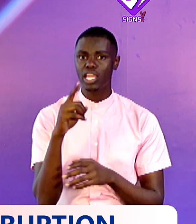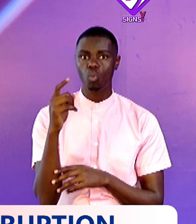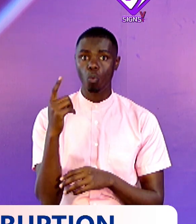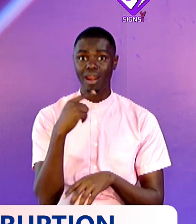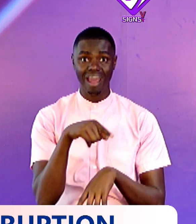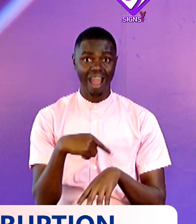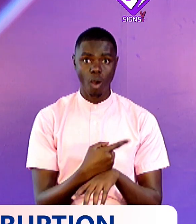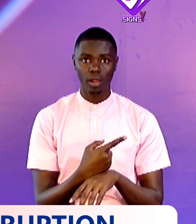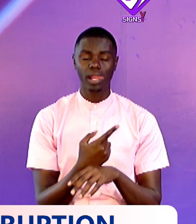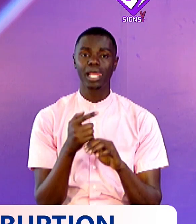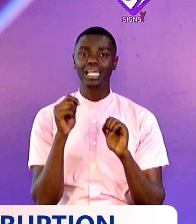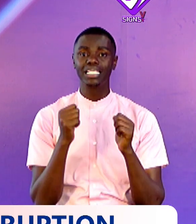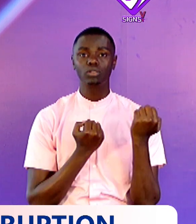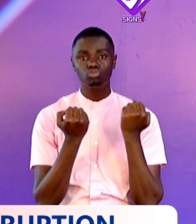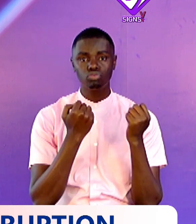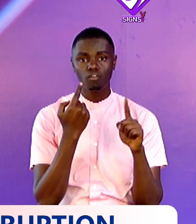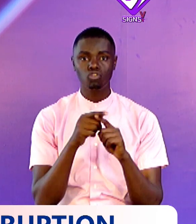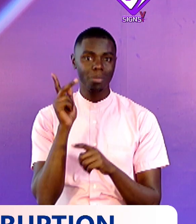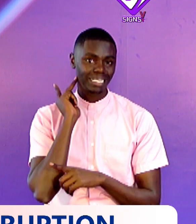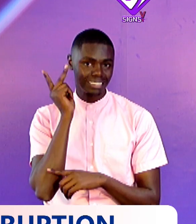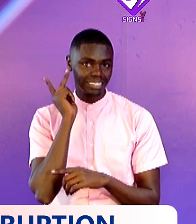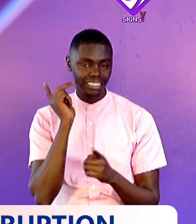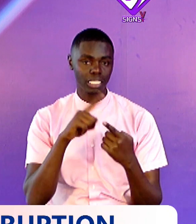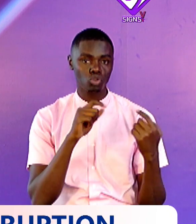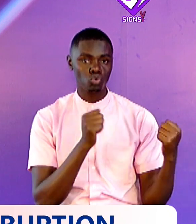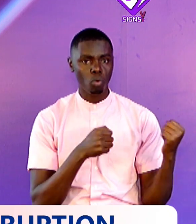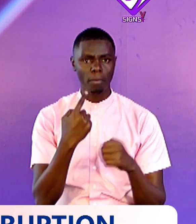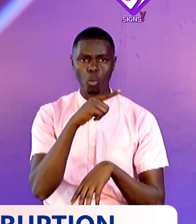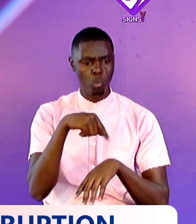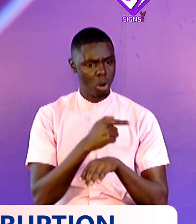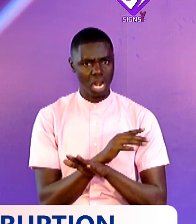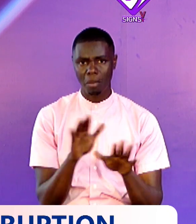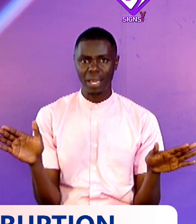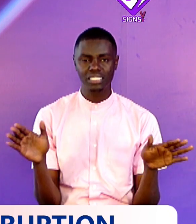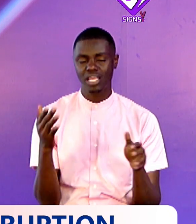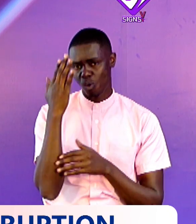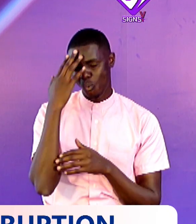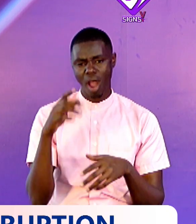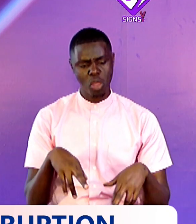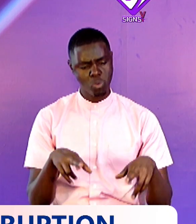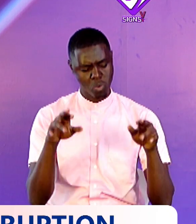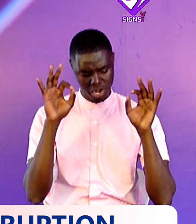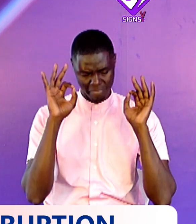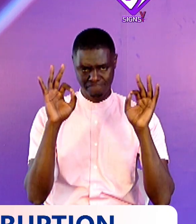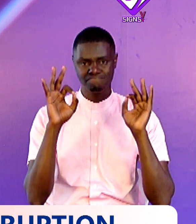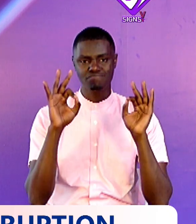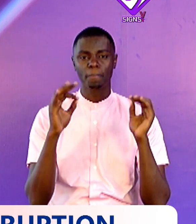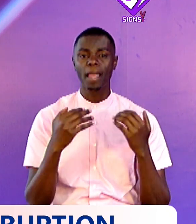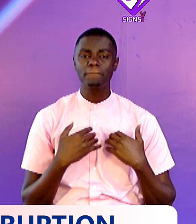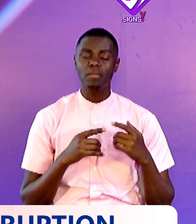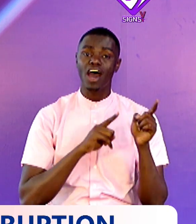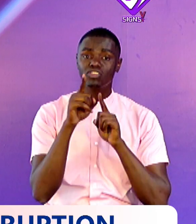hour, he was able to travel from Kisii to Homa Bay. I know because that of the wonderful roads. I've traveled that road. I